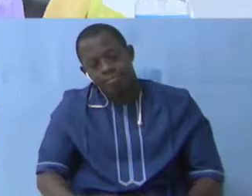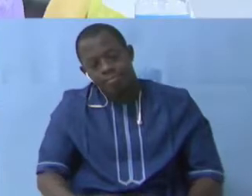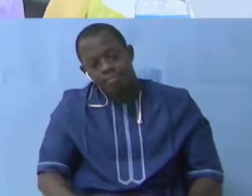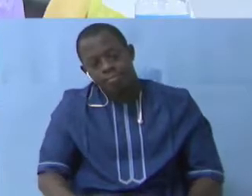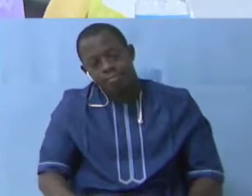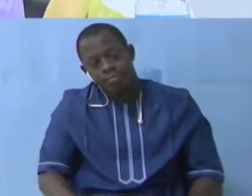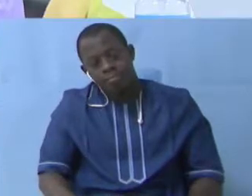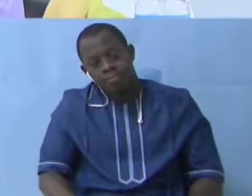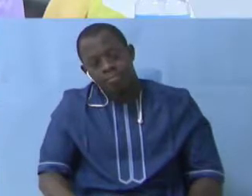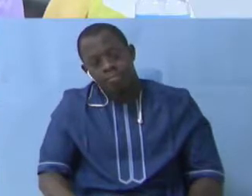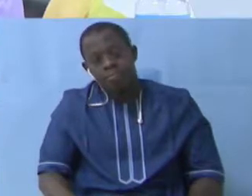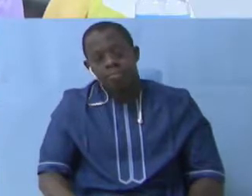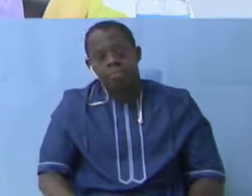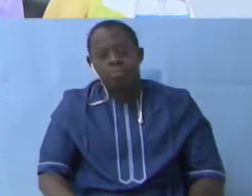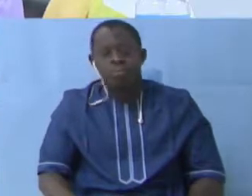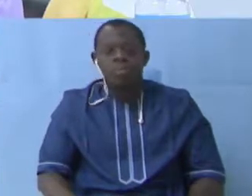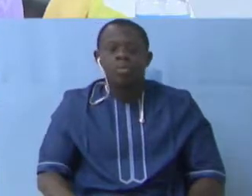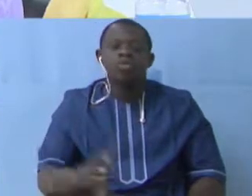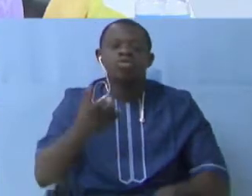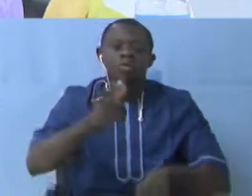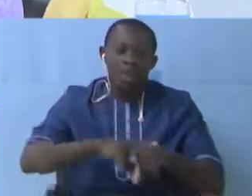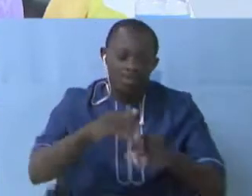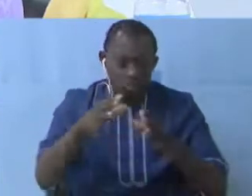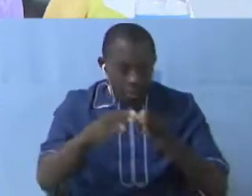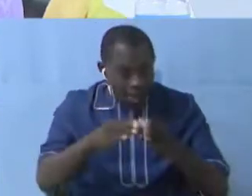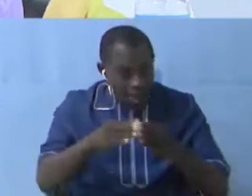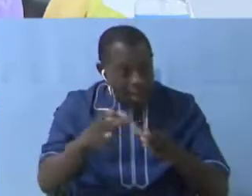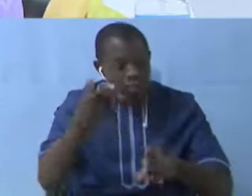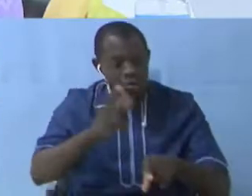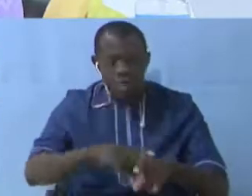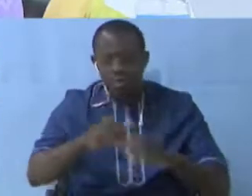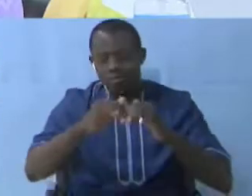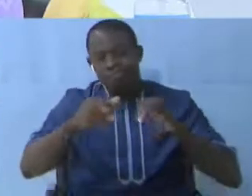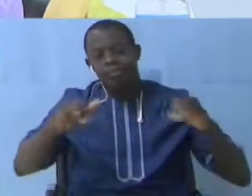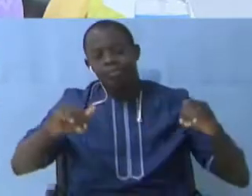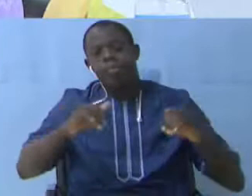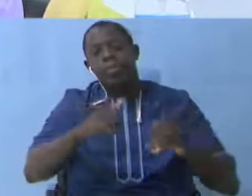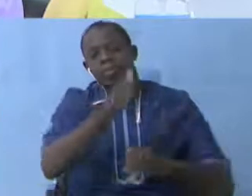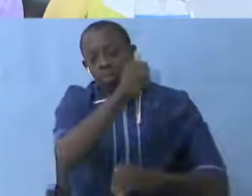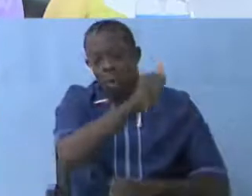daal. Sometimes in isolation. Léegi nag ñuy def ko benn